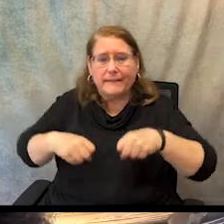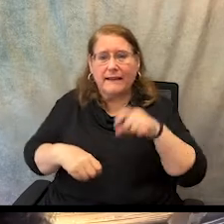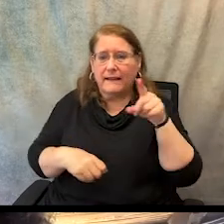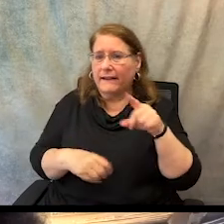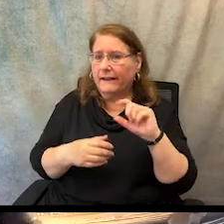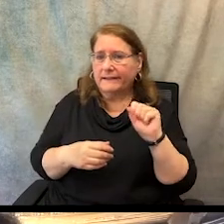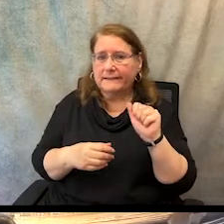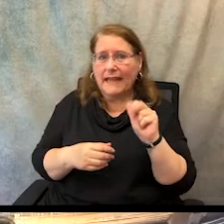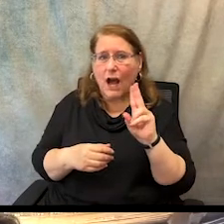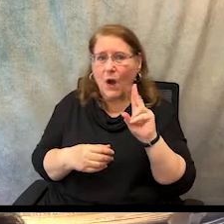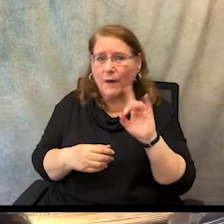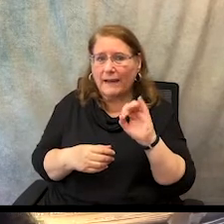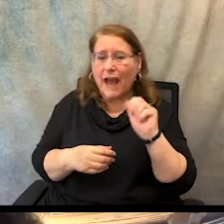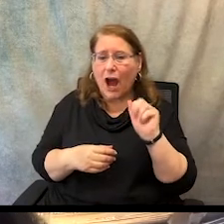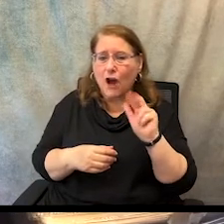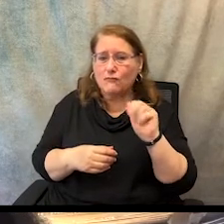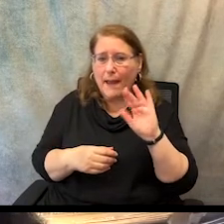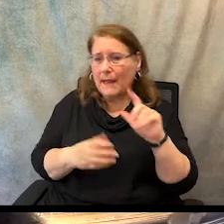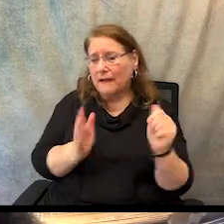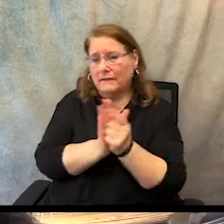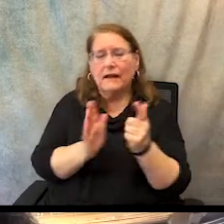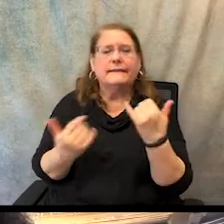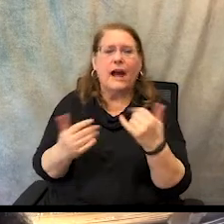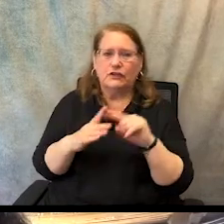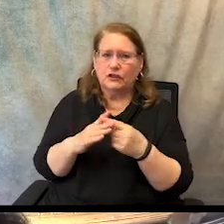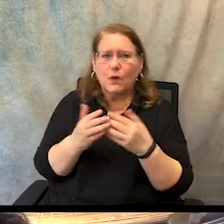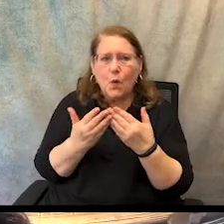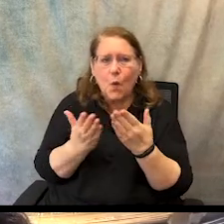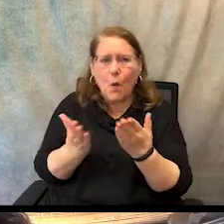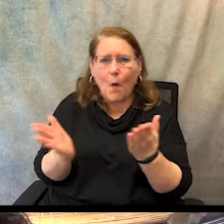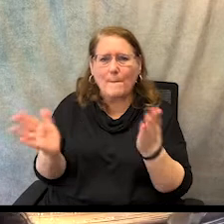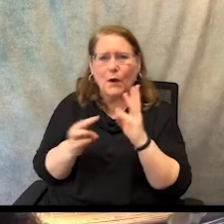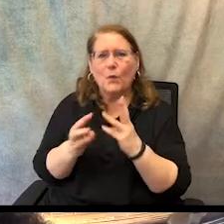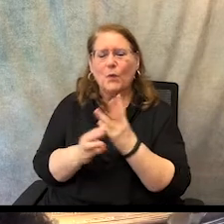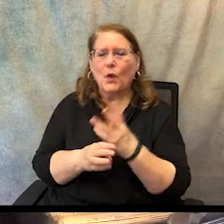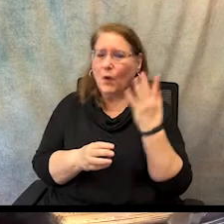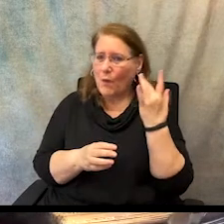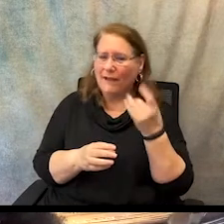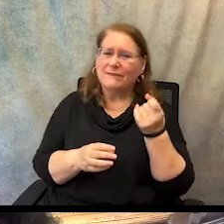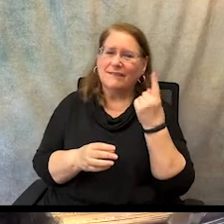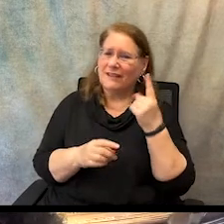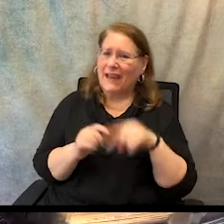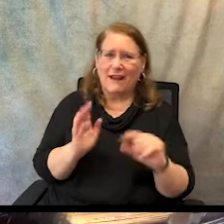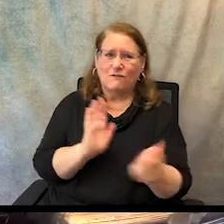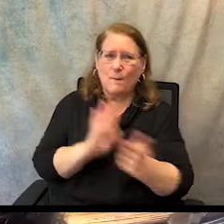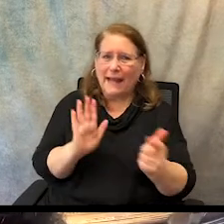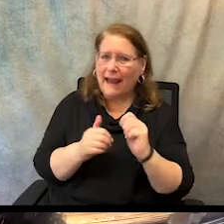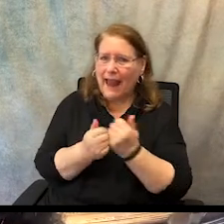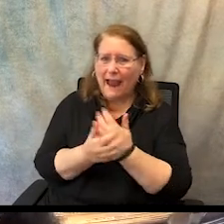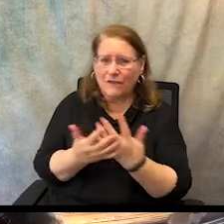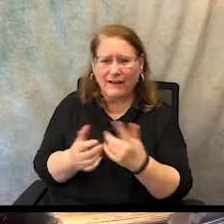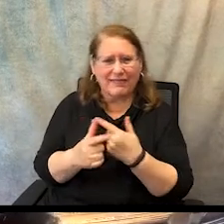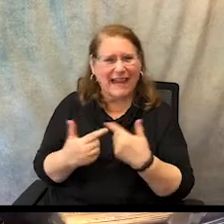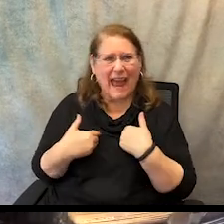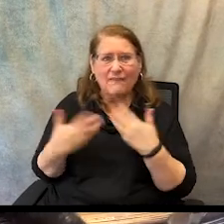was forbidden in Saudi Arabia. Now they start slowly to open their world because they understand that you cannot forbid